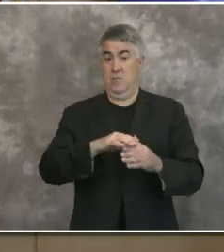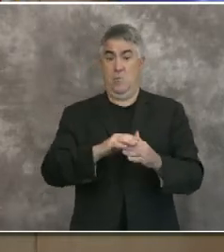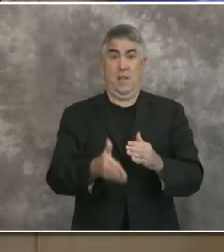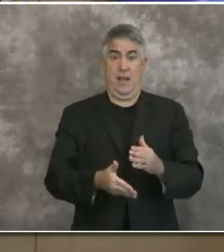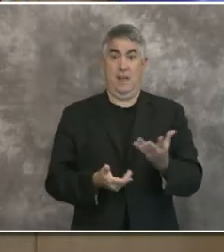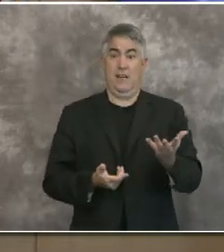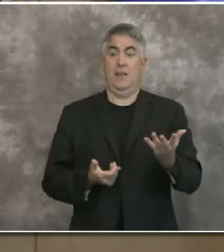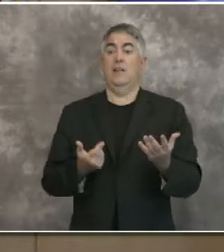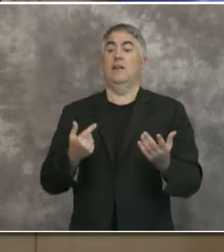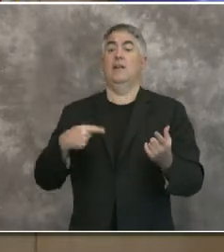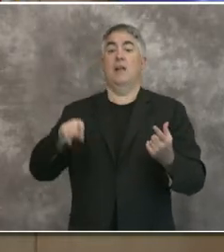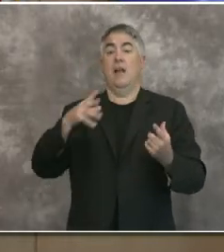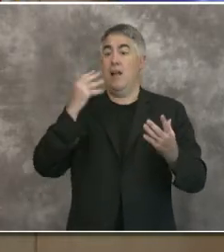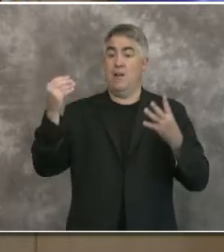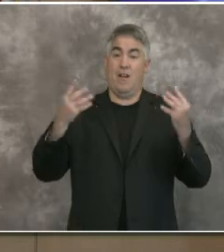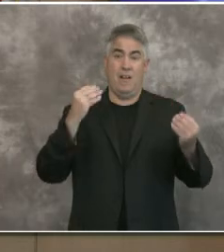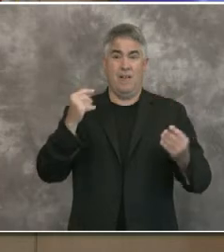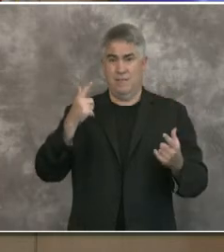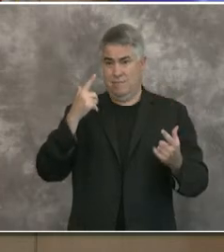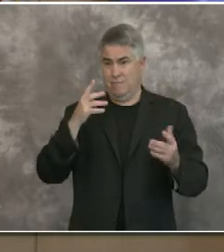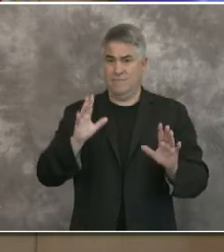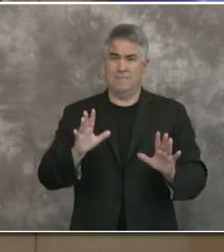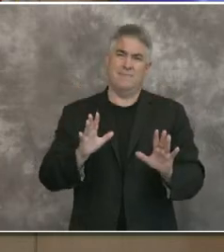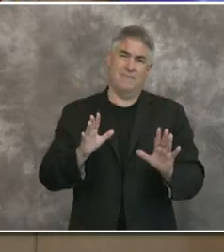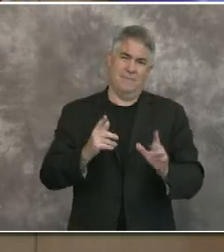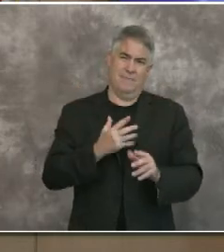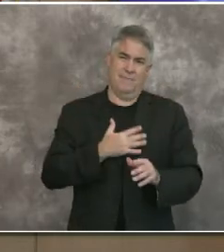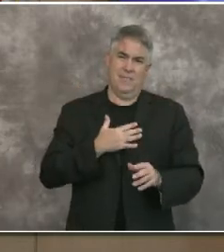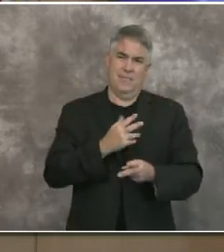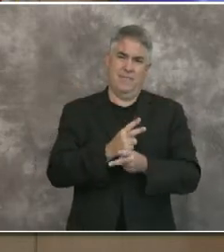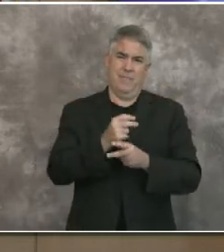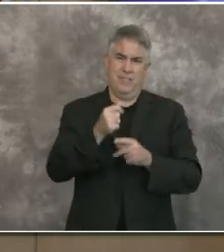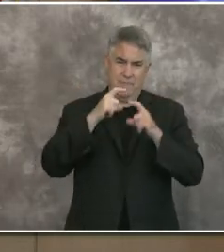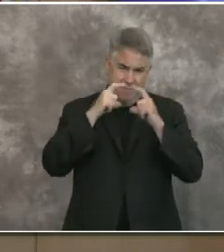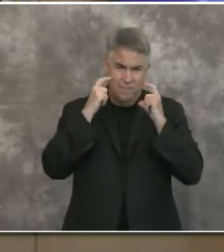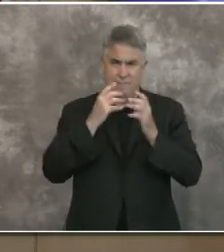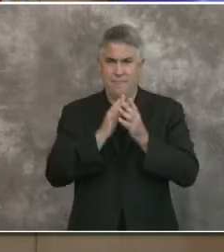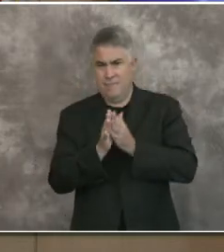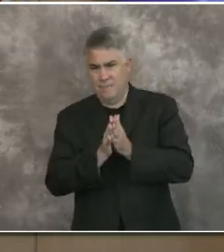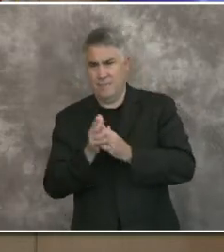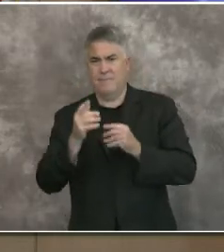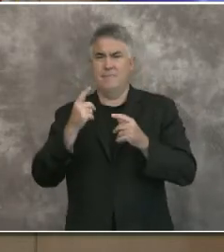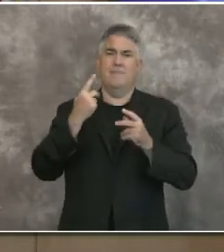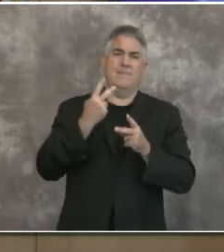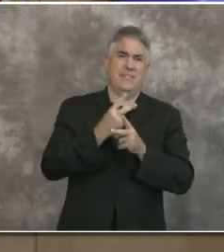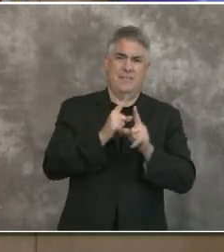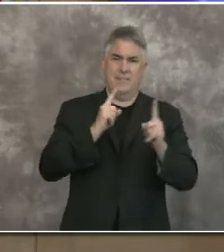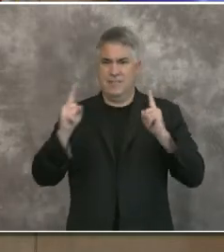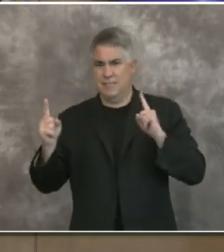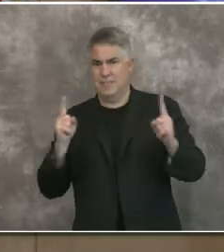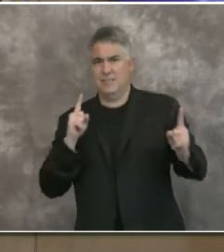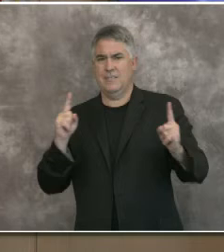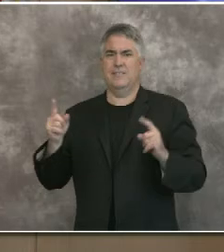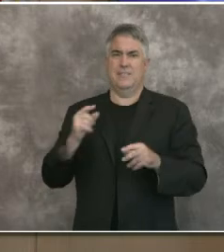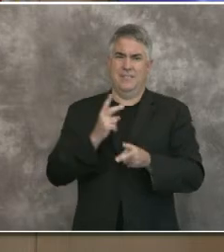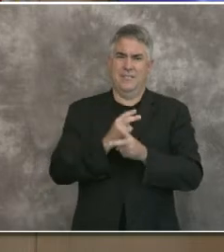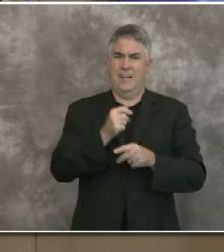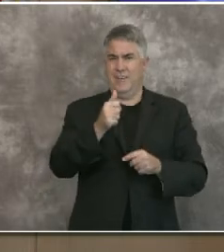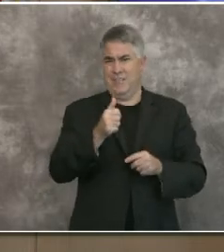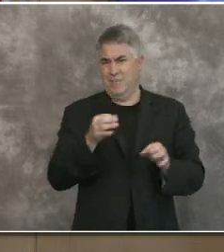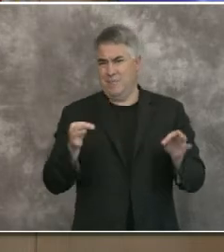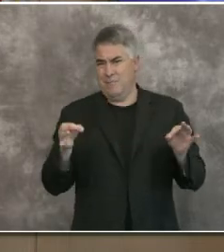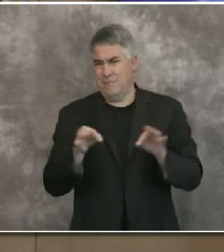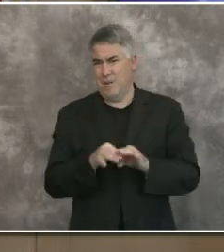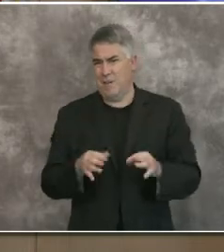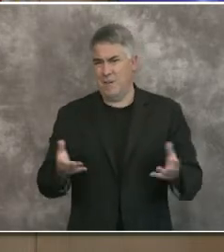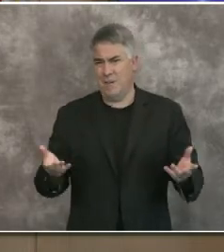any purpose to please exercise caution. Please utilize face coverings, utilize physical distancing as best you can.